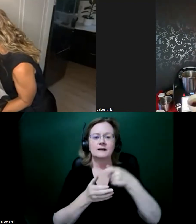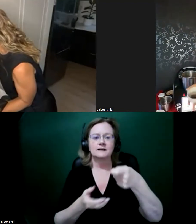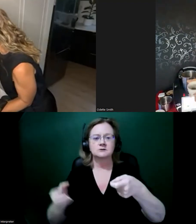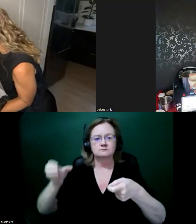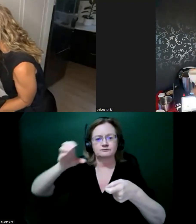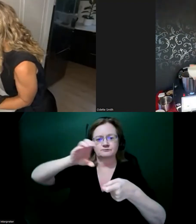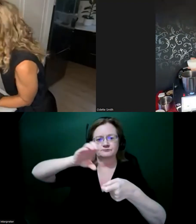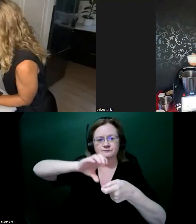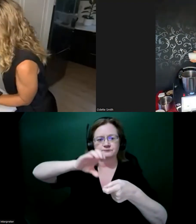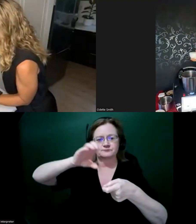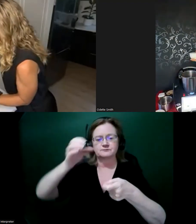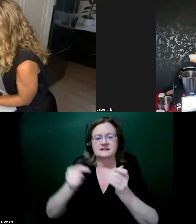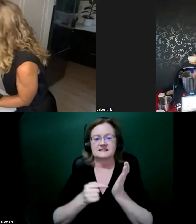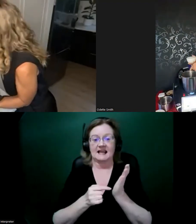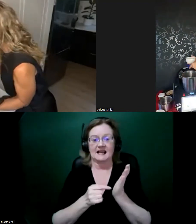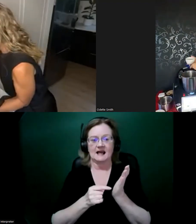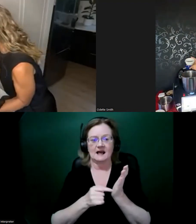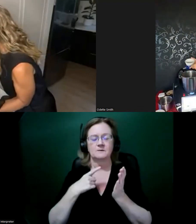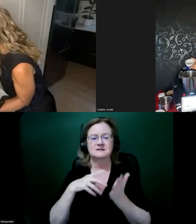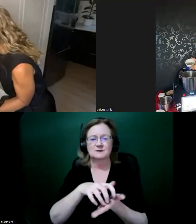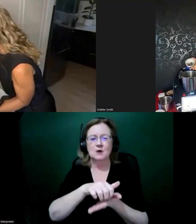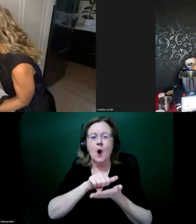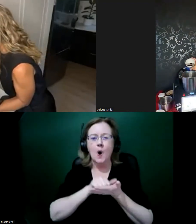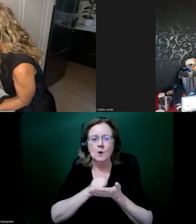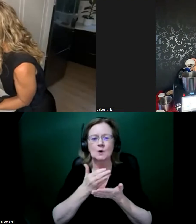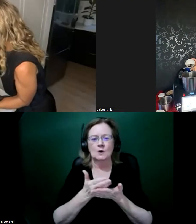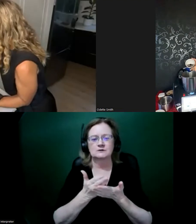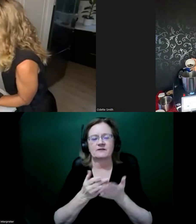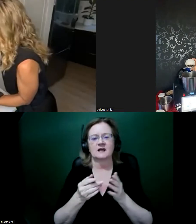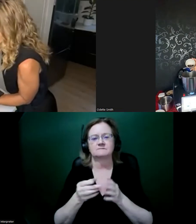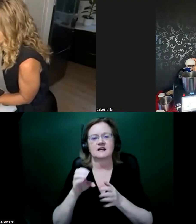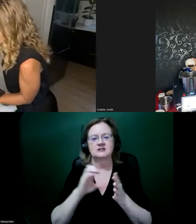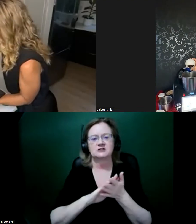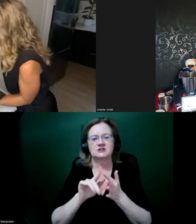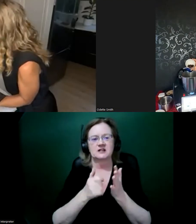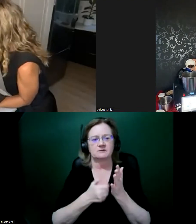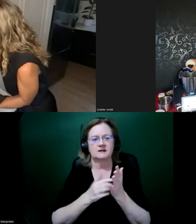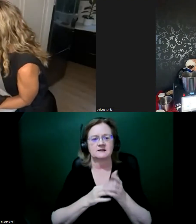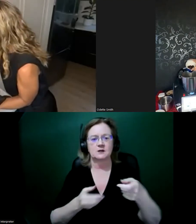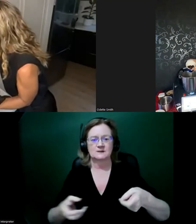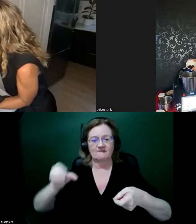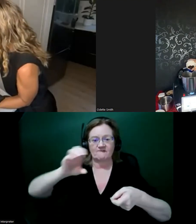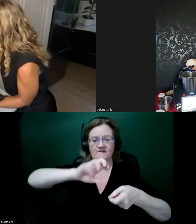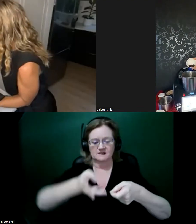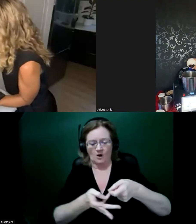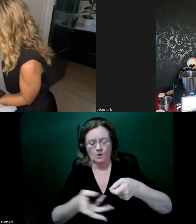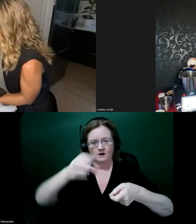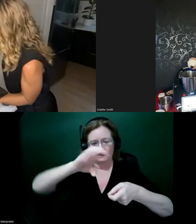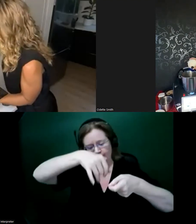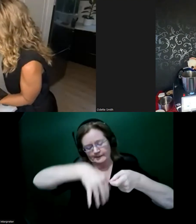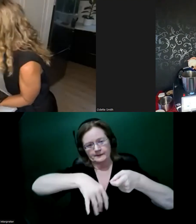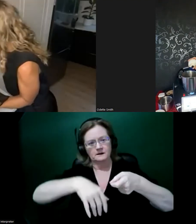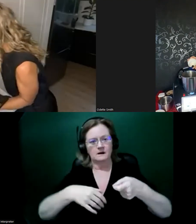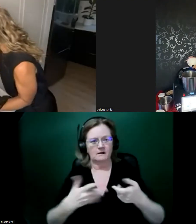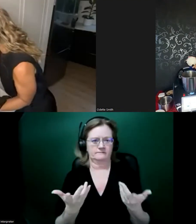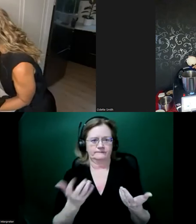those cherries that have been marinating. So we're just going to pour it through a sieve. There we go. Oh, it didn't even